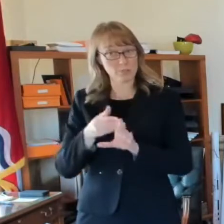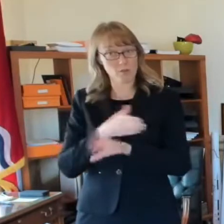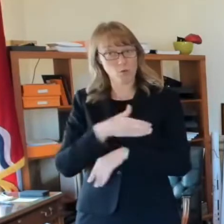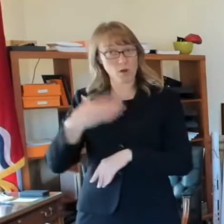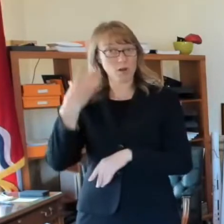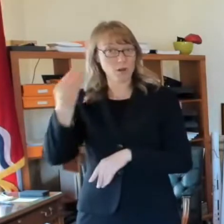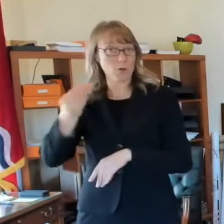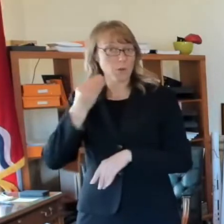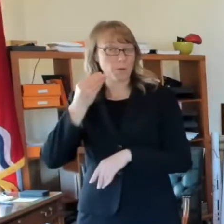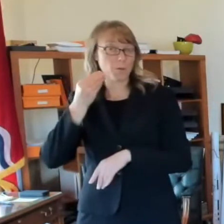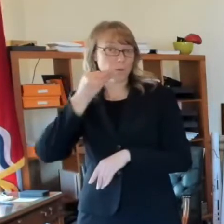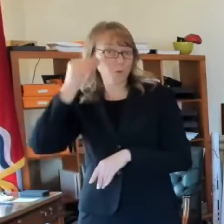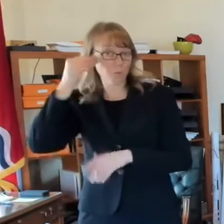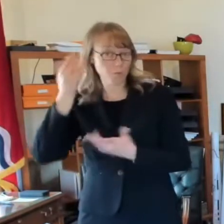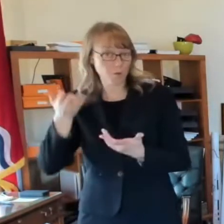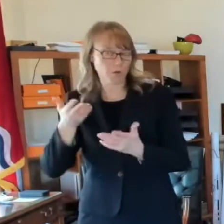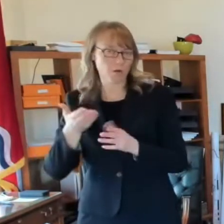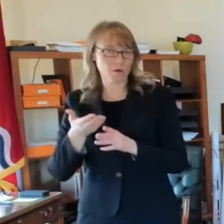you've likely noticed that